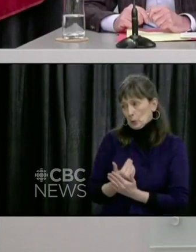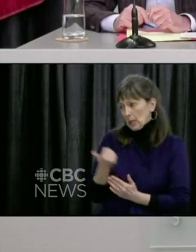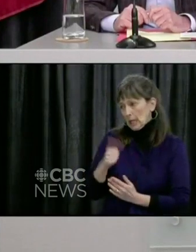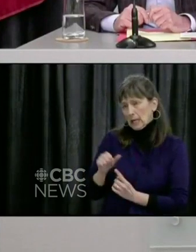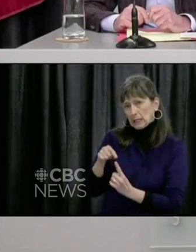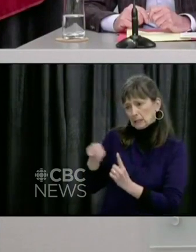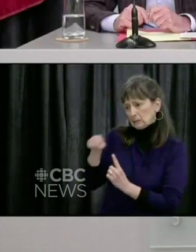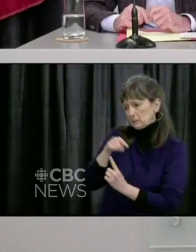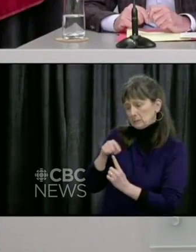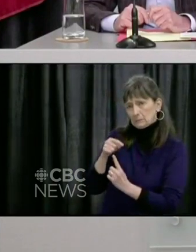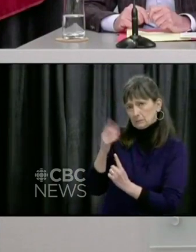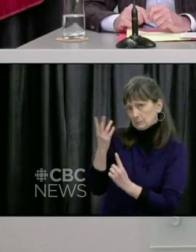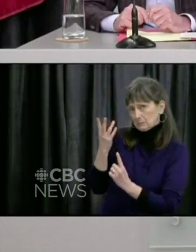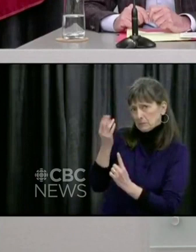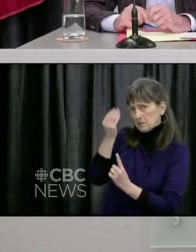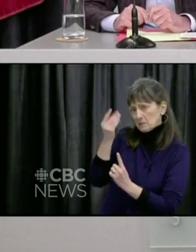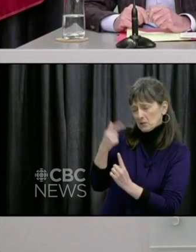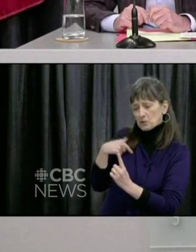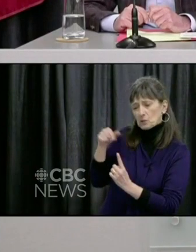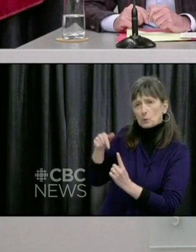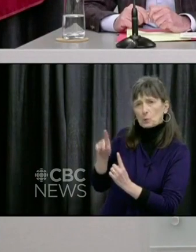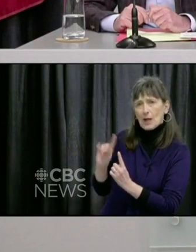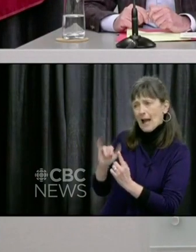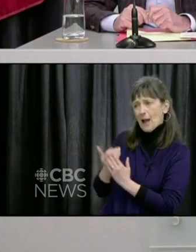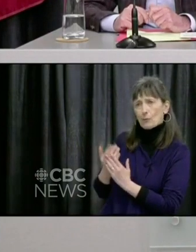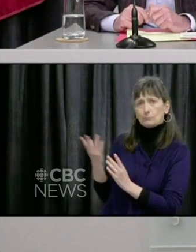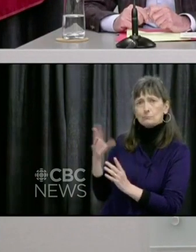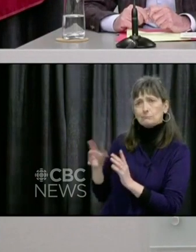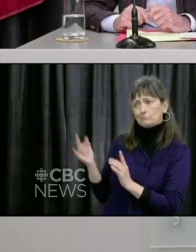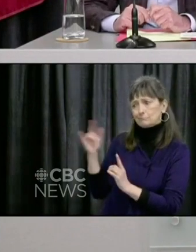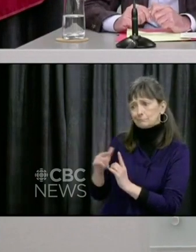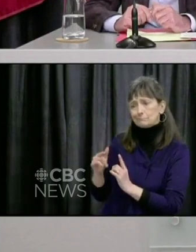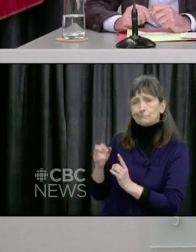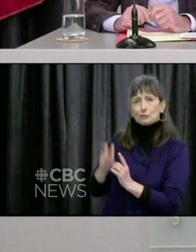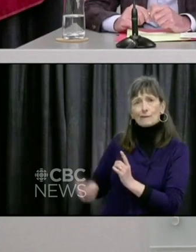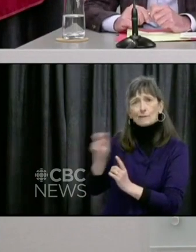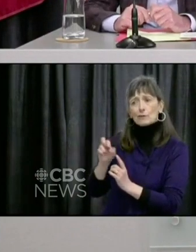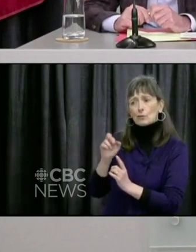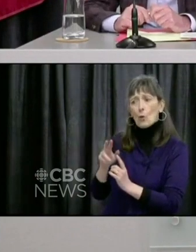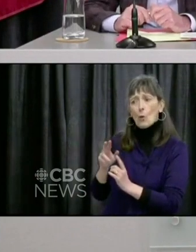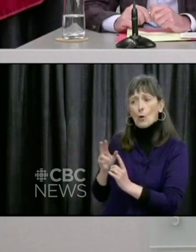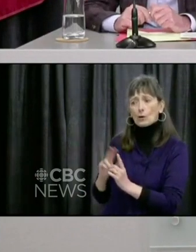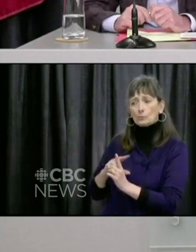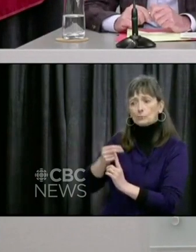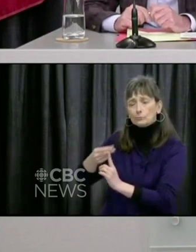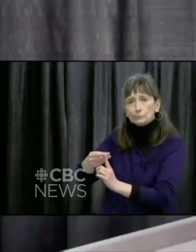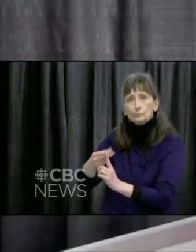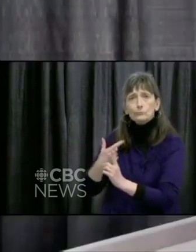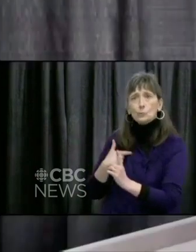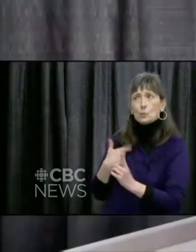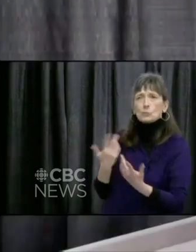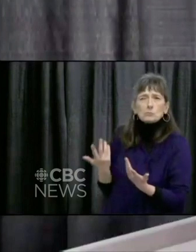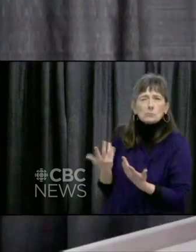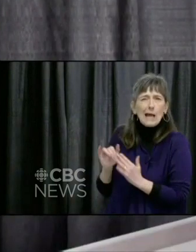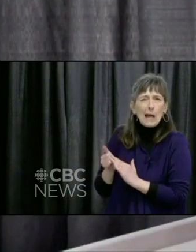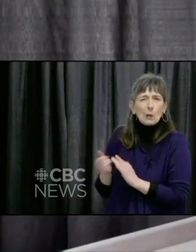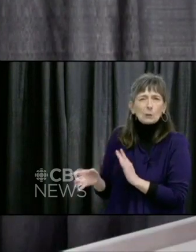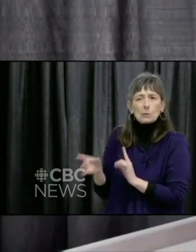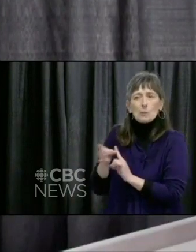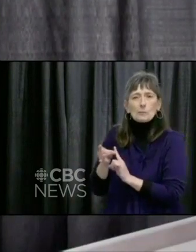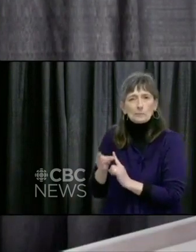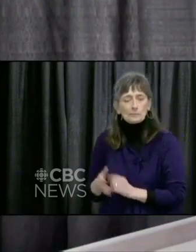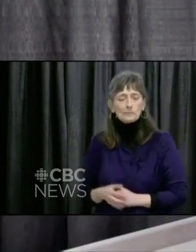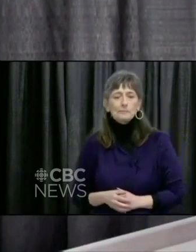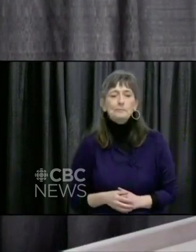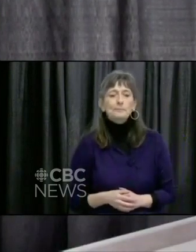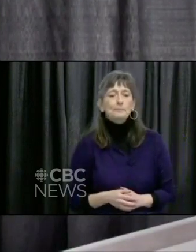cases, to how they came to be in the province? Were they from travel? Are they Curl Lake related? Do we know any more information?